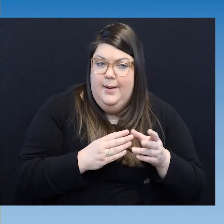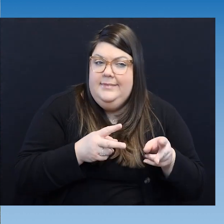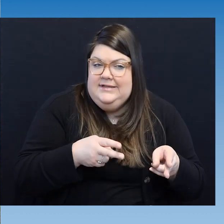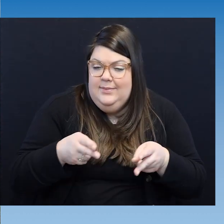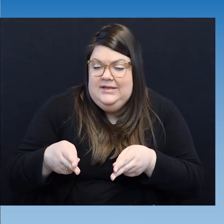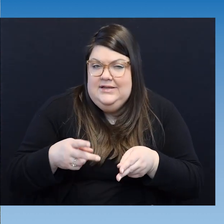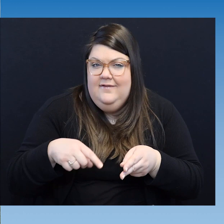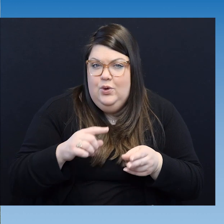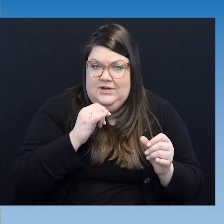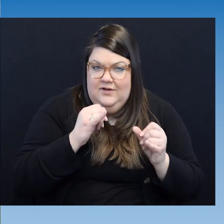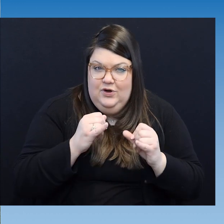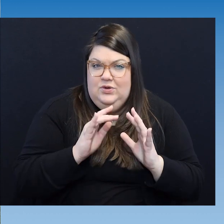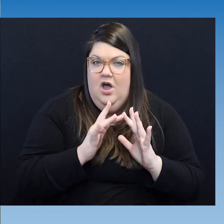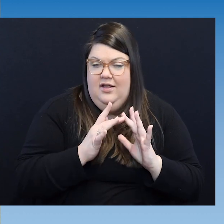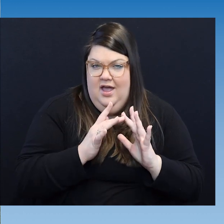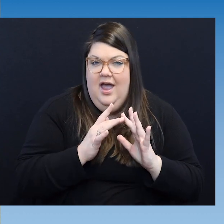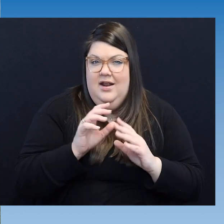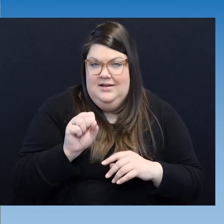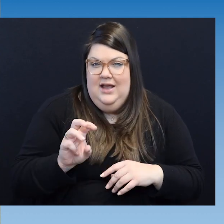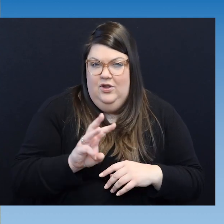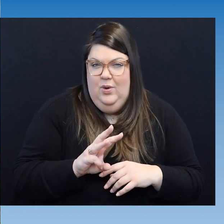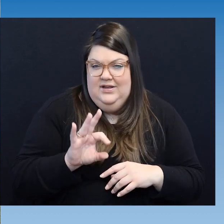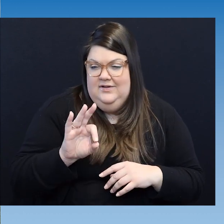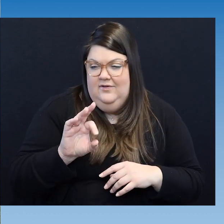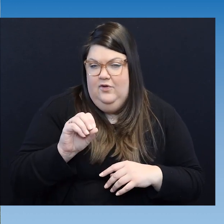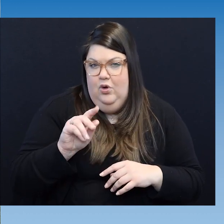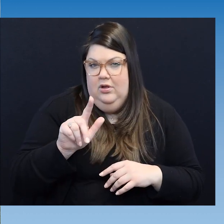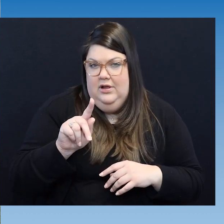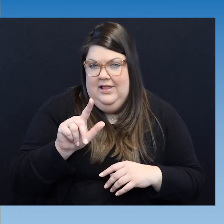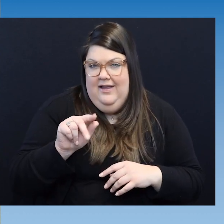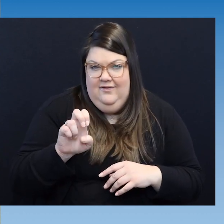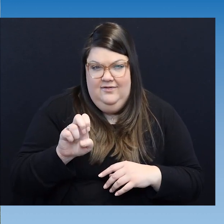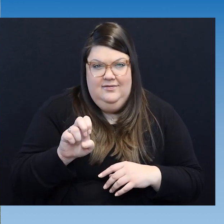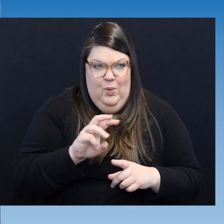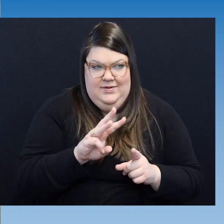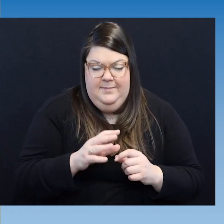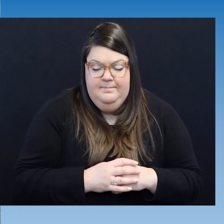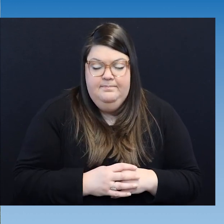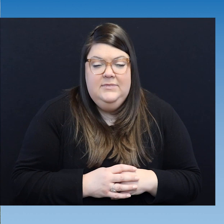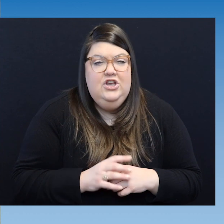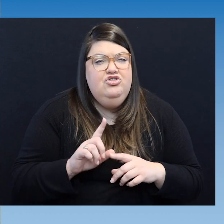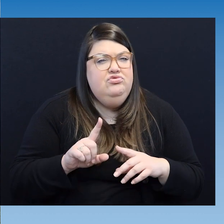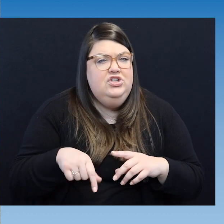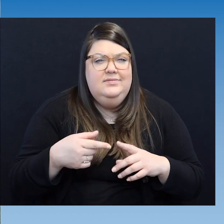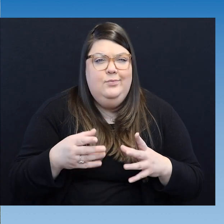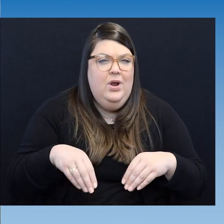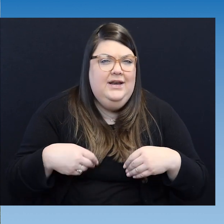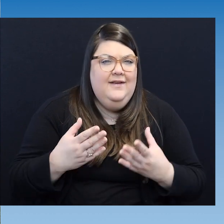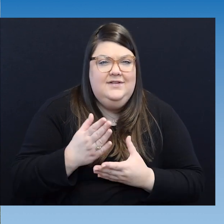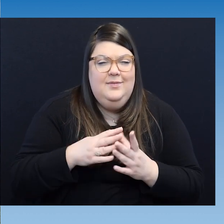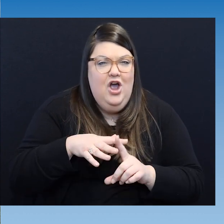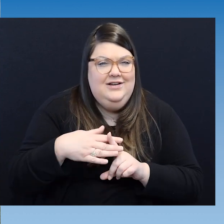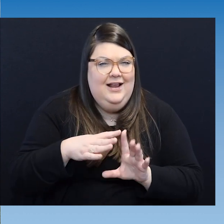interviews online on the Southwest Folklife website. So I just wanted to contextualize that